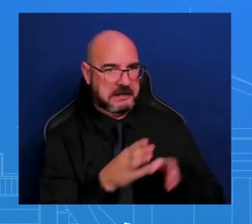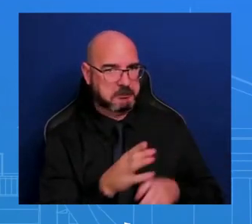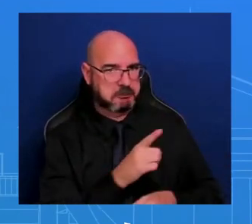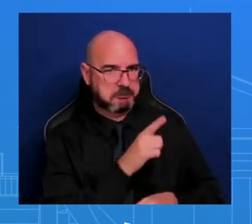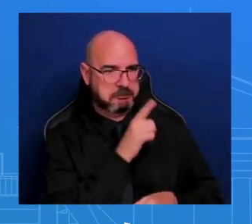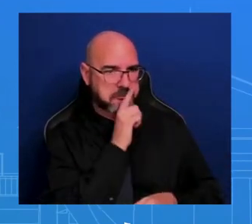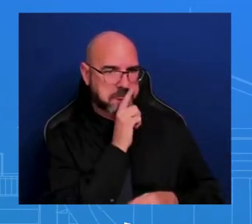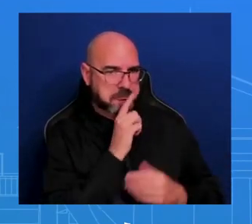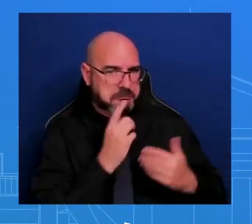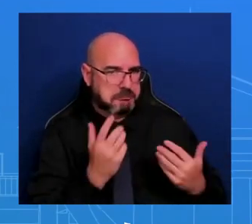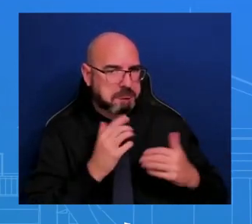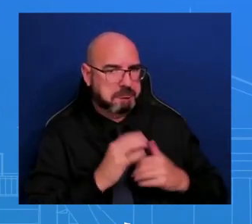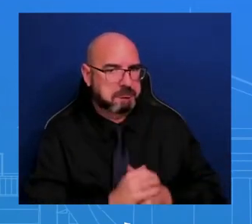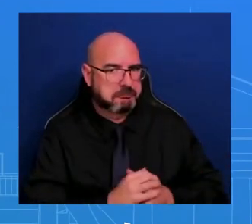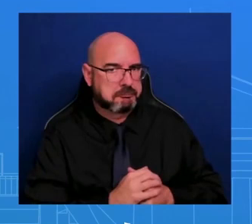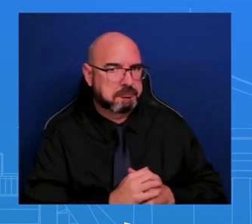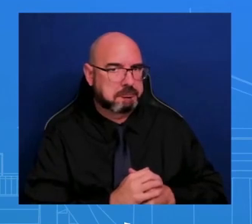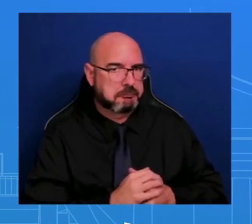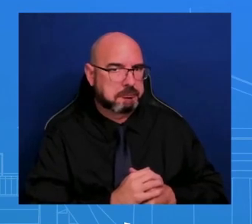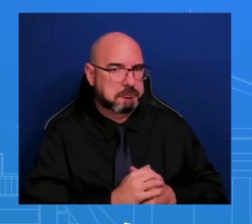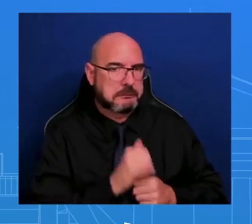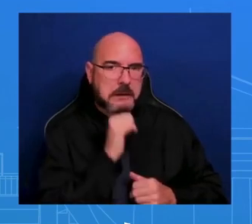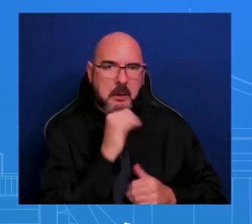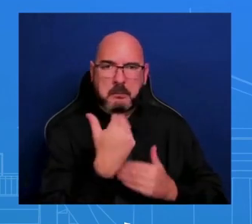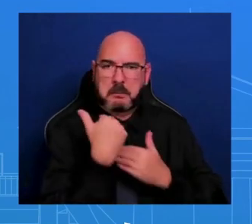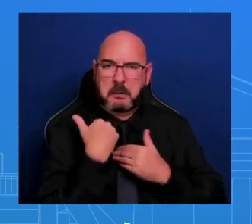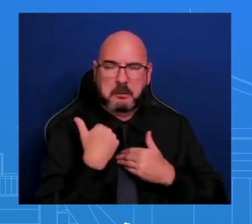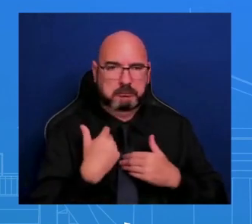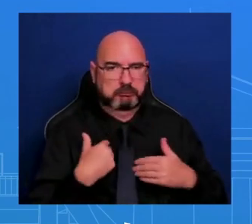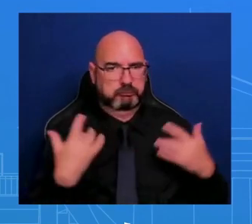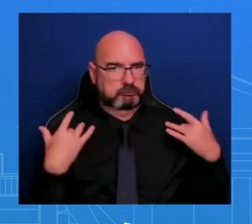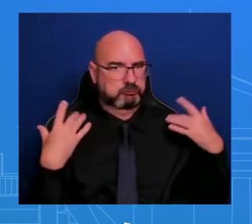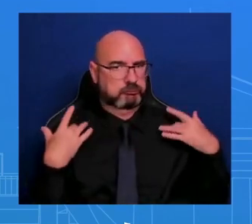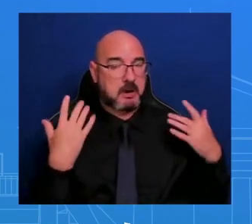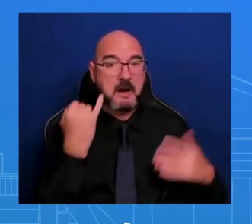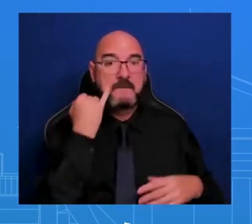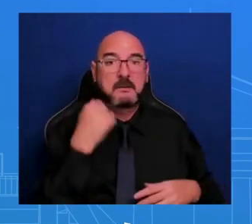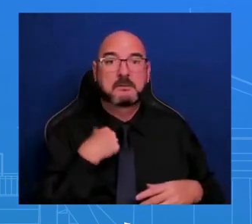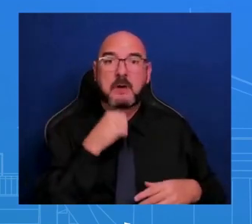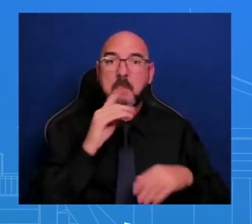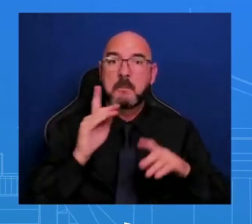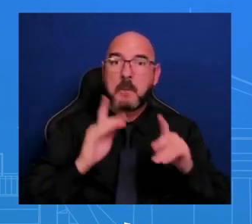and irresponsible if we didn't have folks thinking through a broad range of contingencies and possibilities,